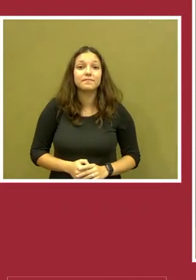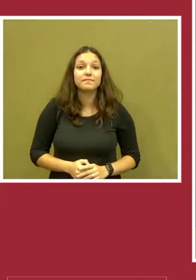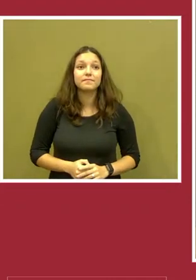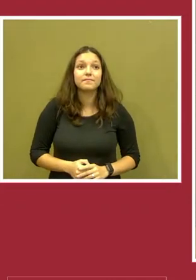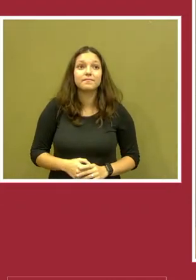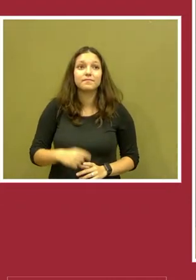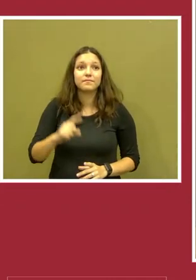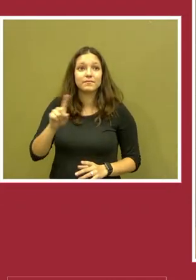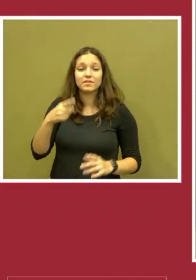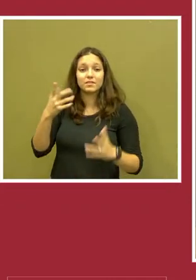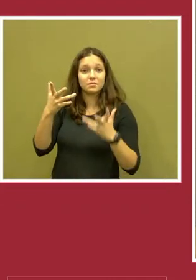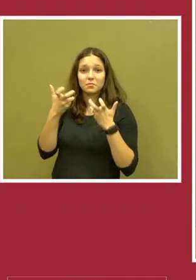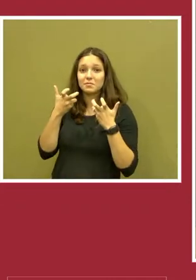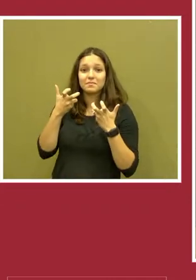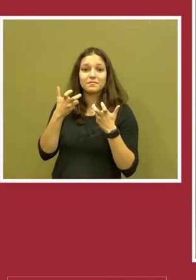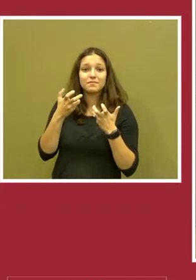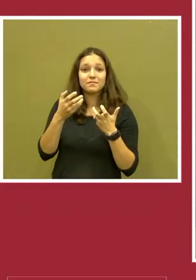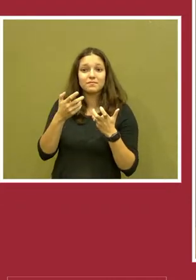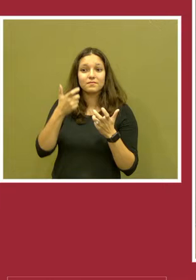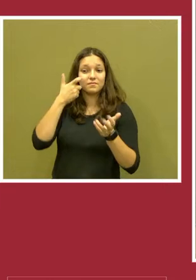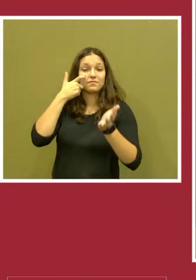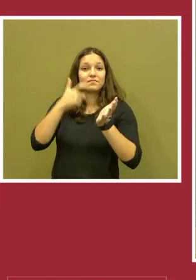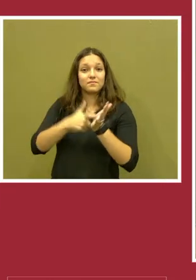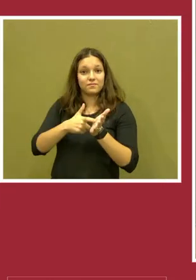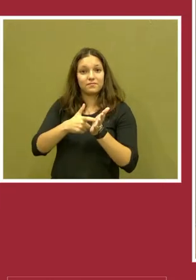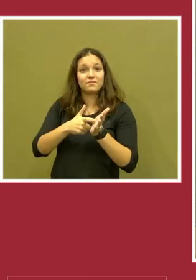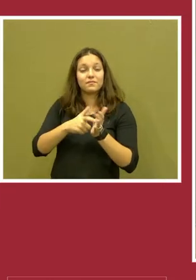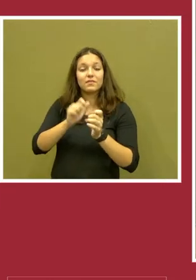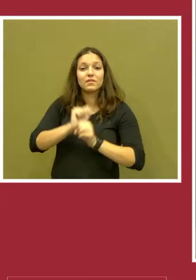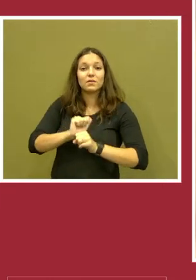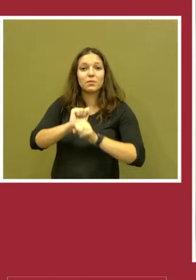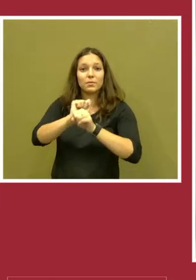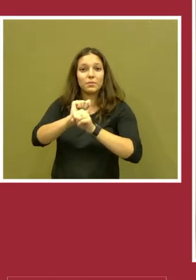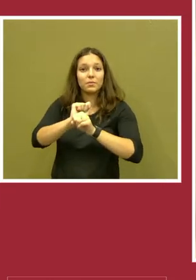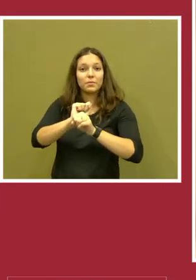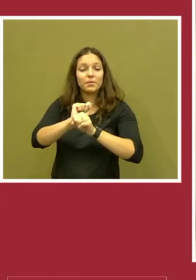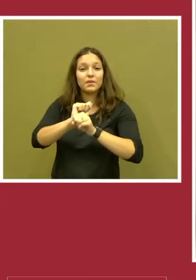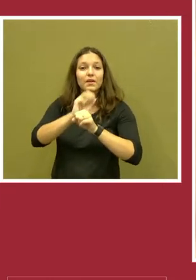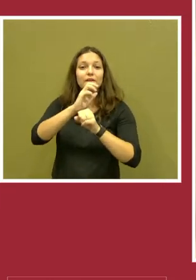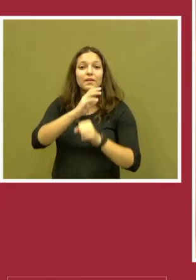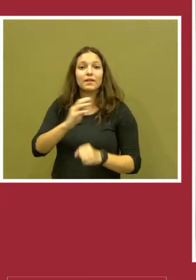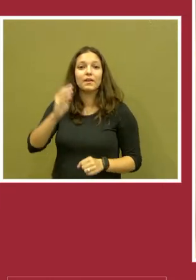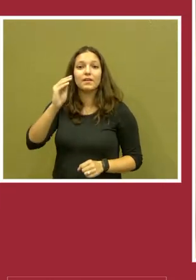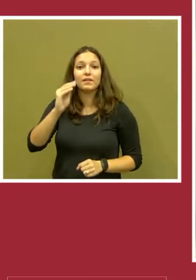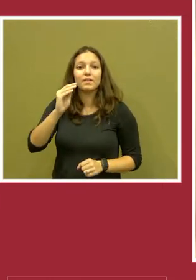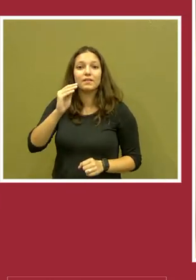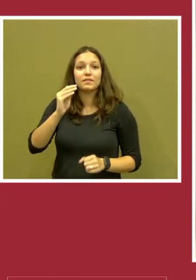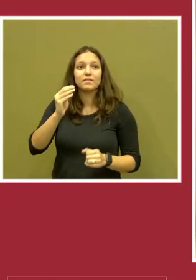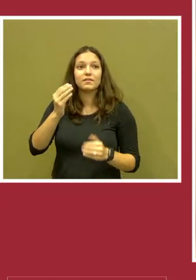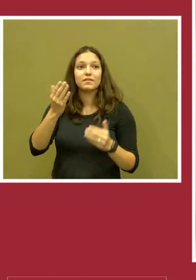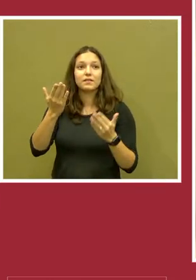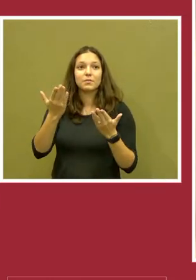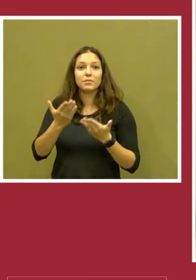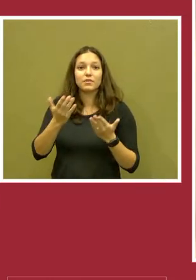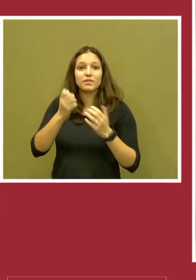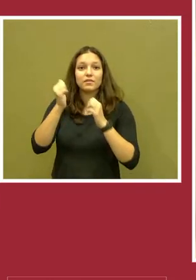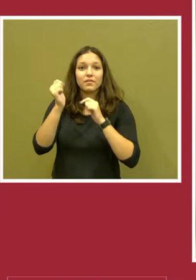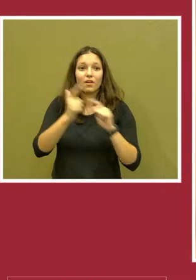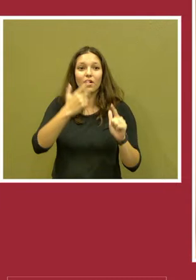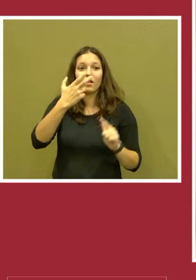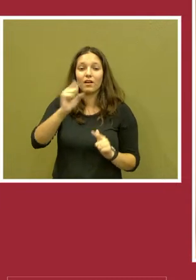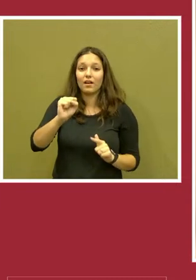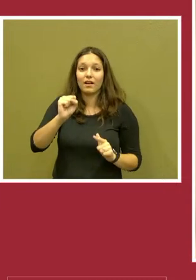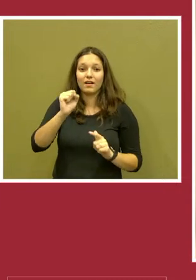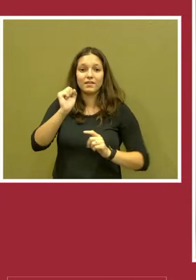I would just simply like to acknowledge the work and the presence of all of our high